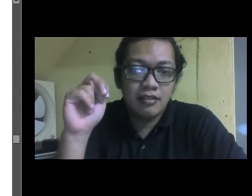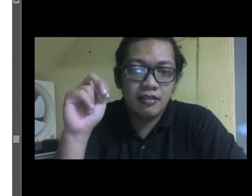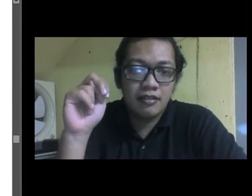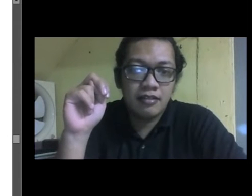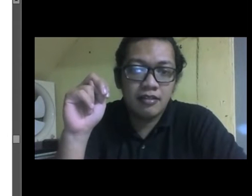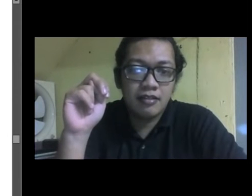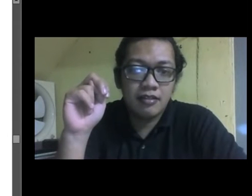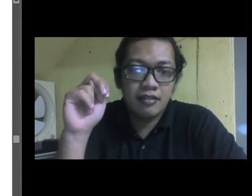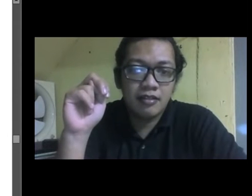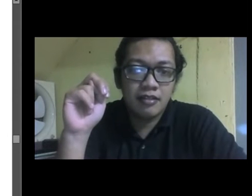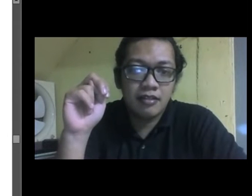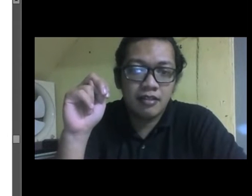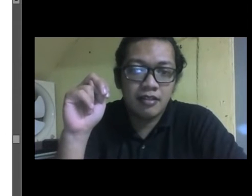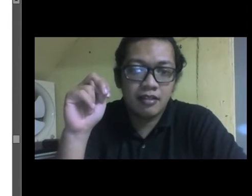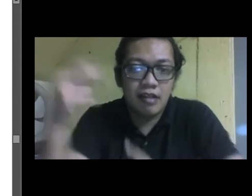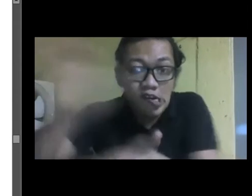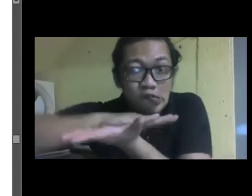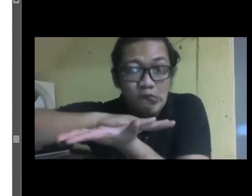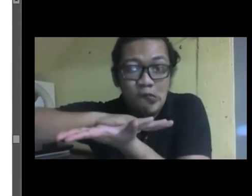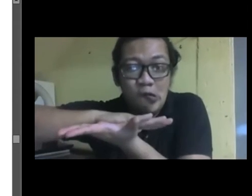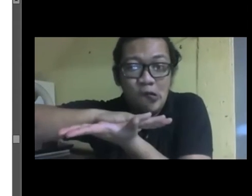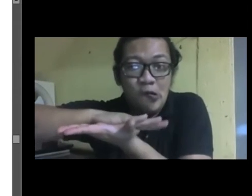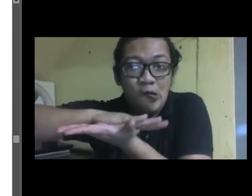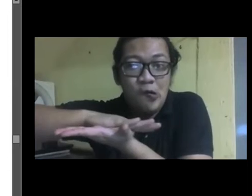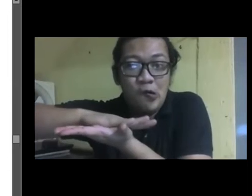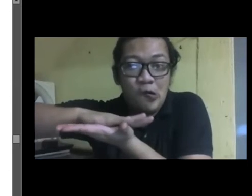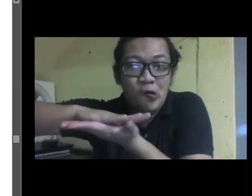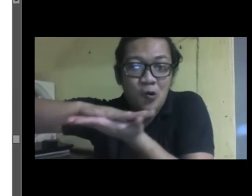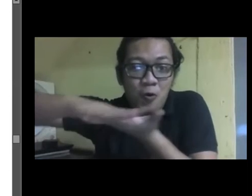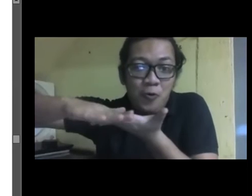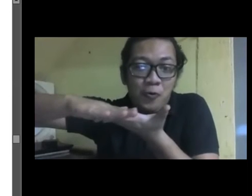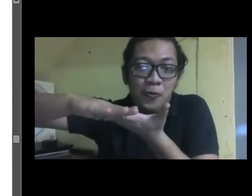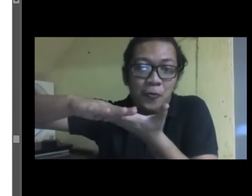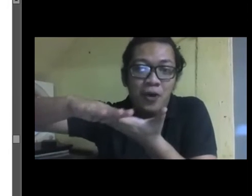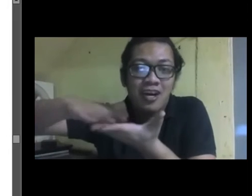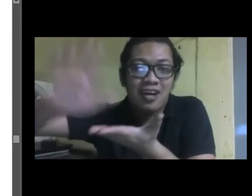All right. Was the lips rounded?